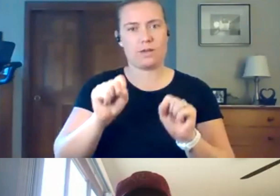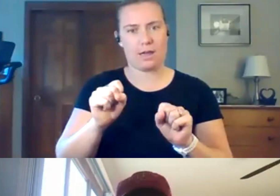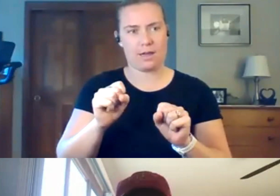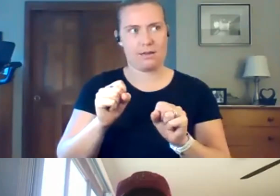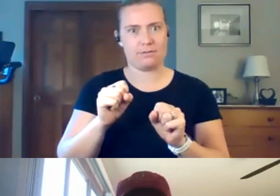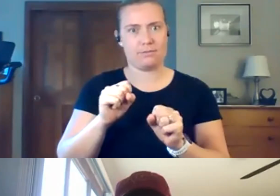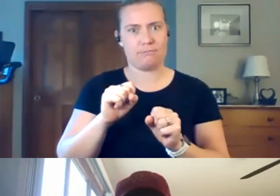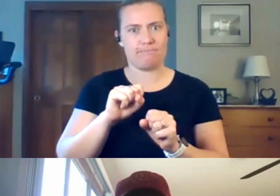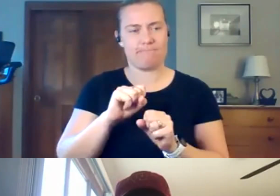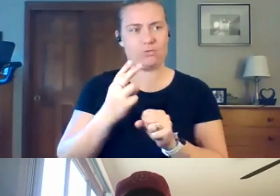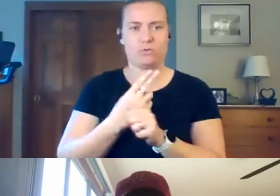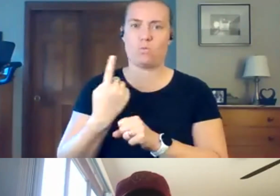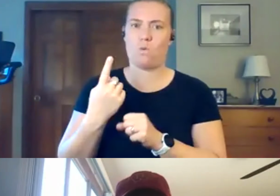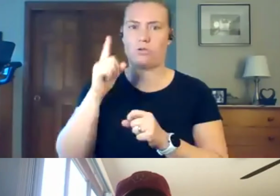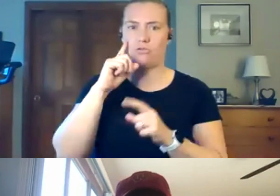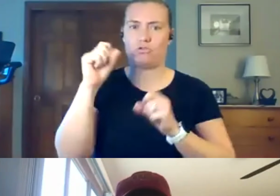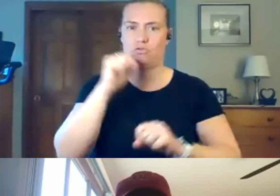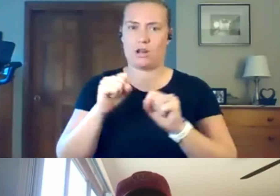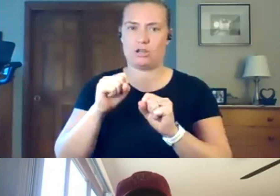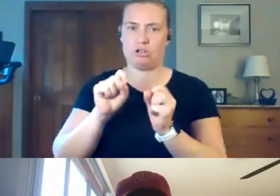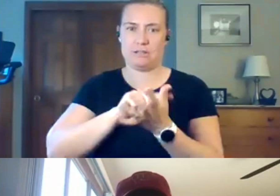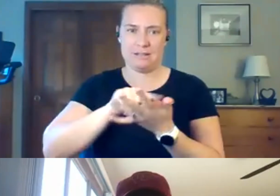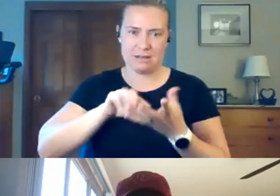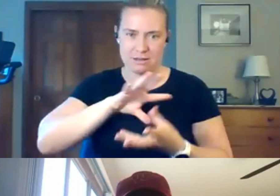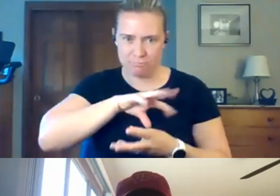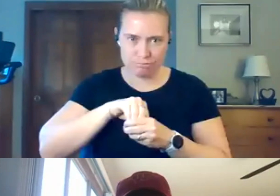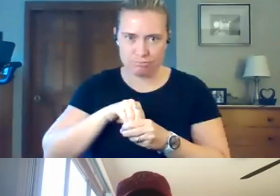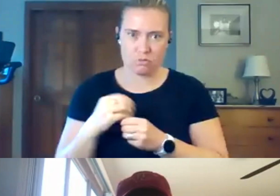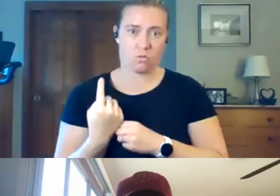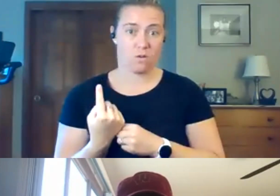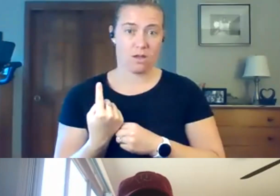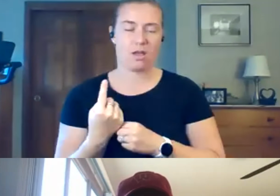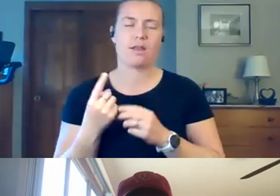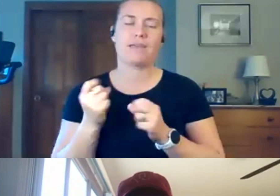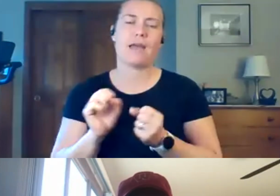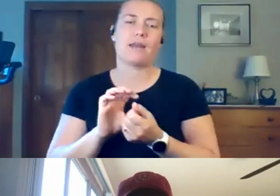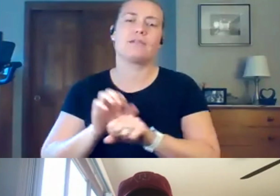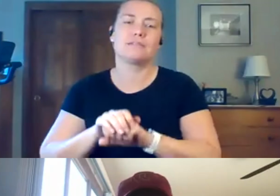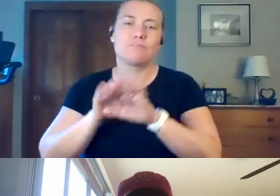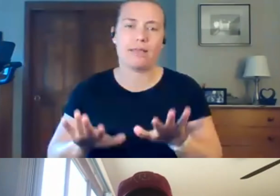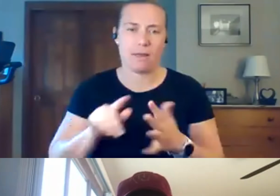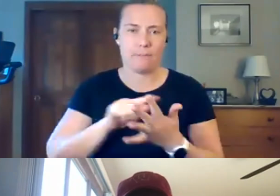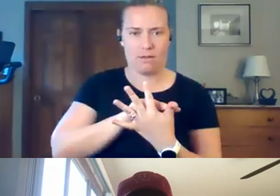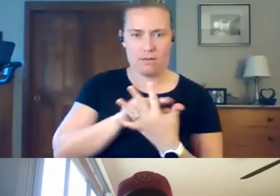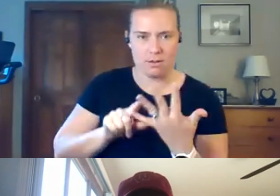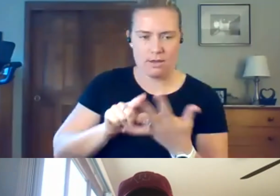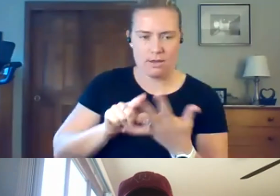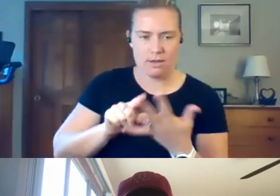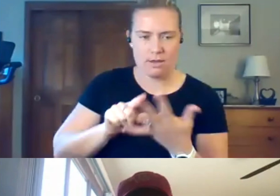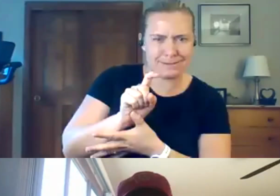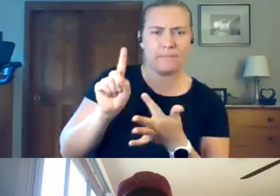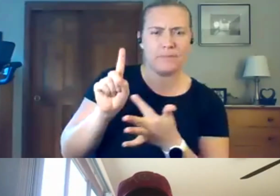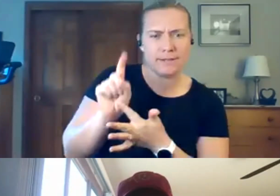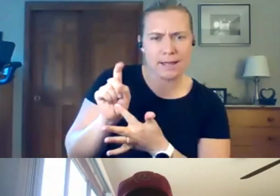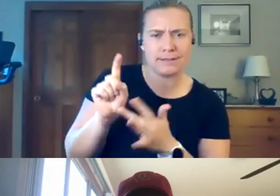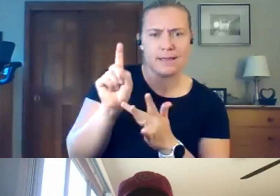of turn it into a series of discrete strategies that can be tested sequentially. So you can do kind of,